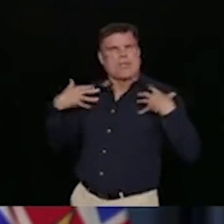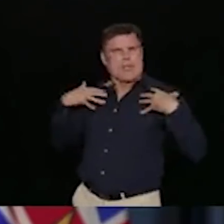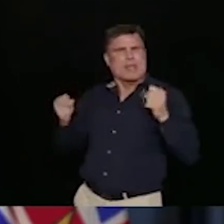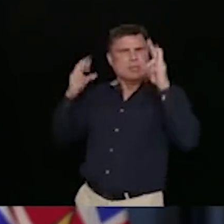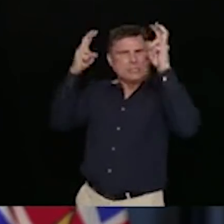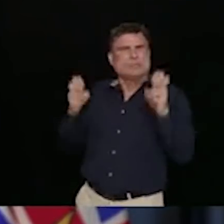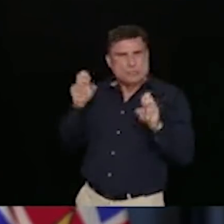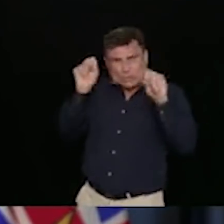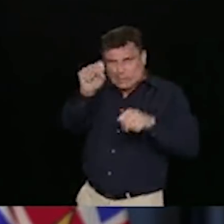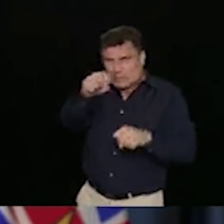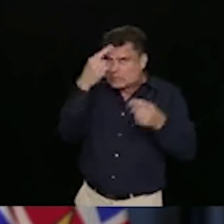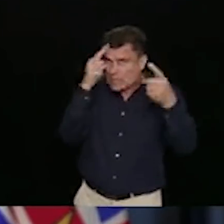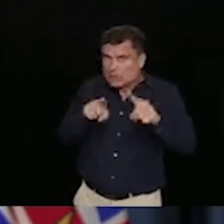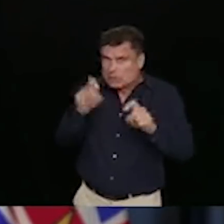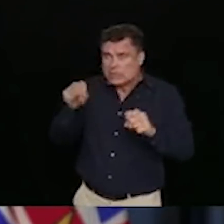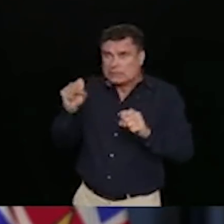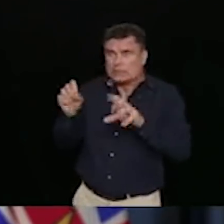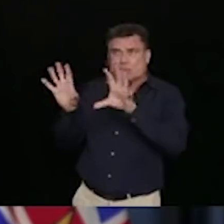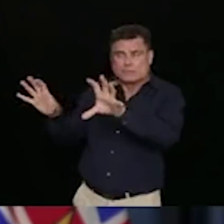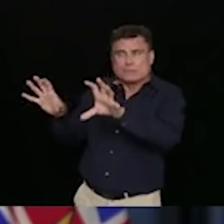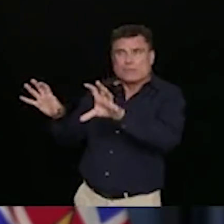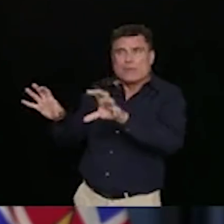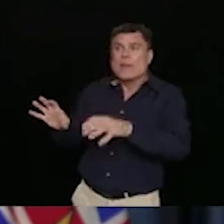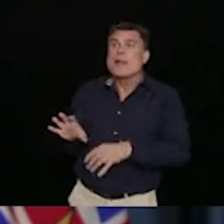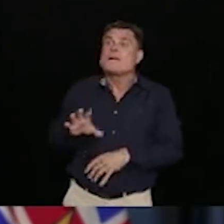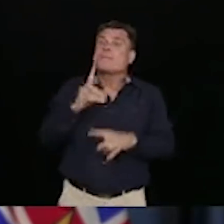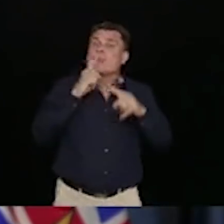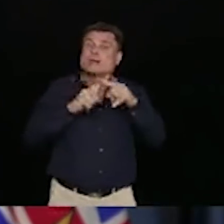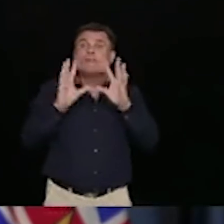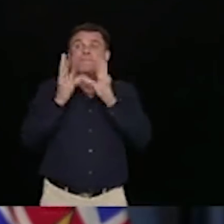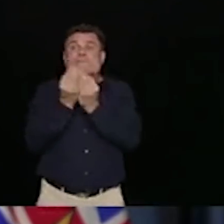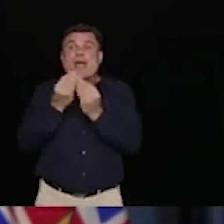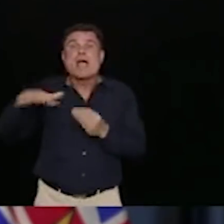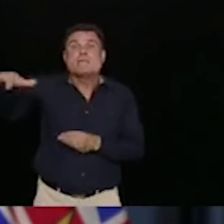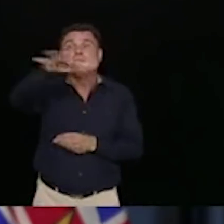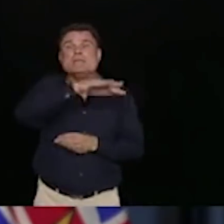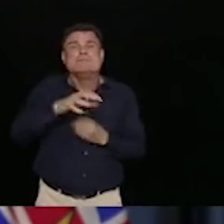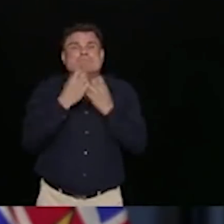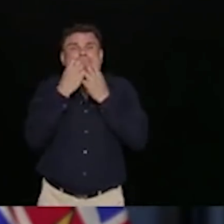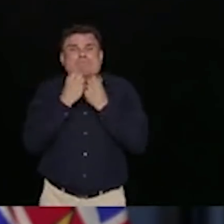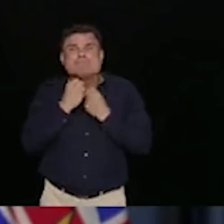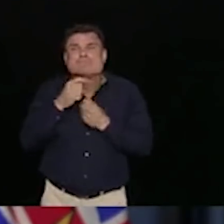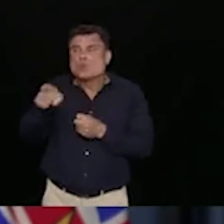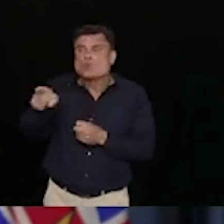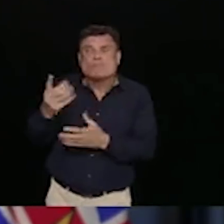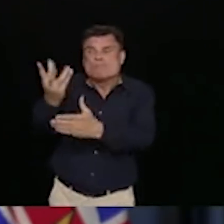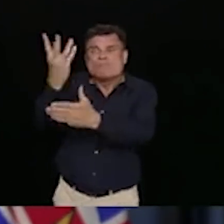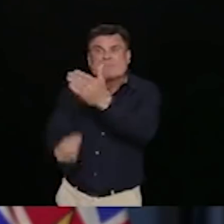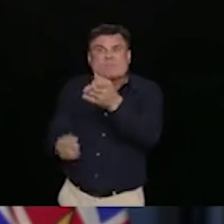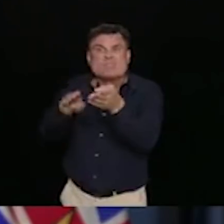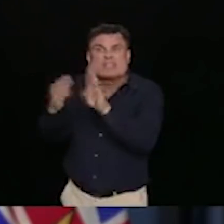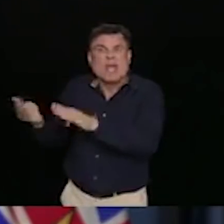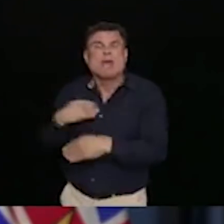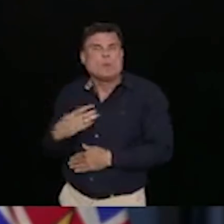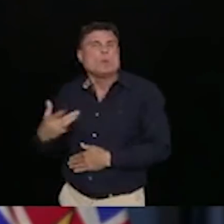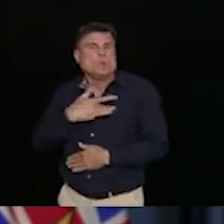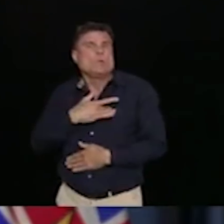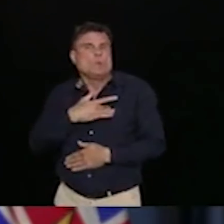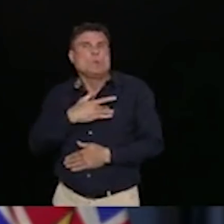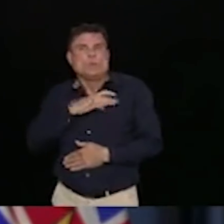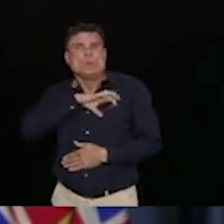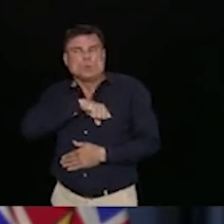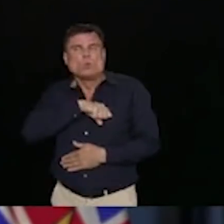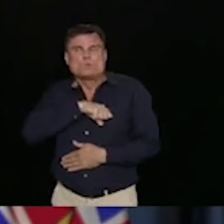doubt. And I say to the people who've lost loved ones, my heart goes out to you. But I also say to those who are still